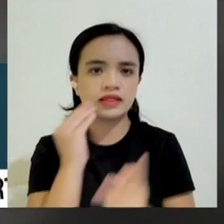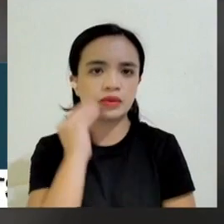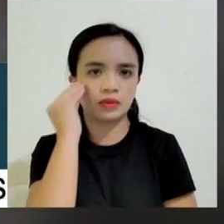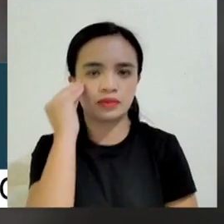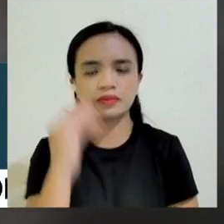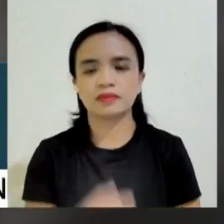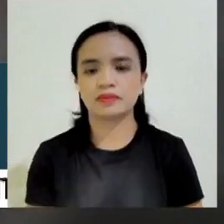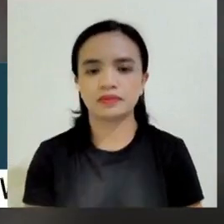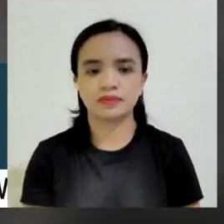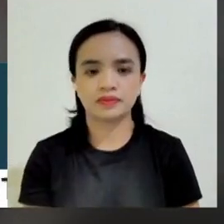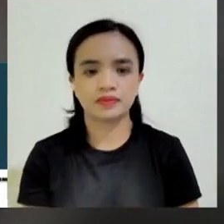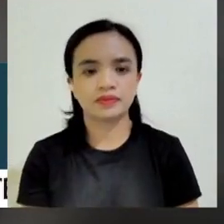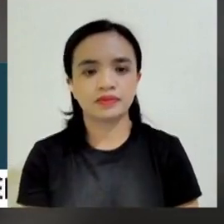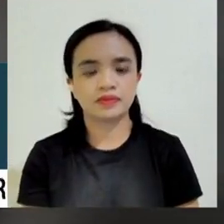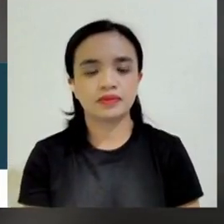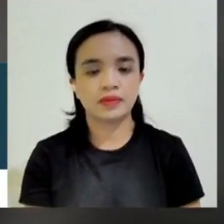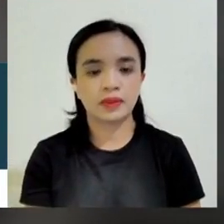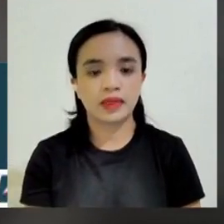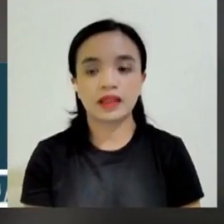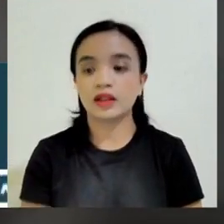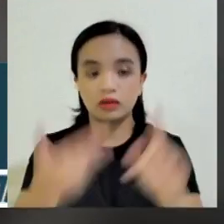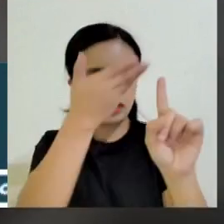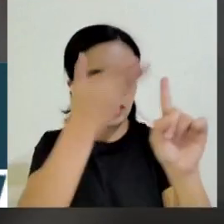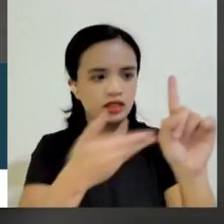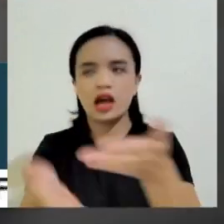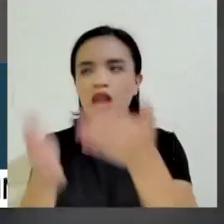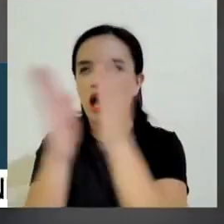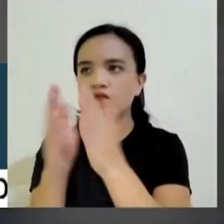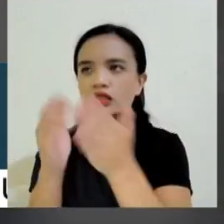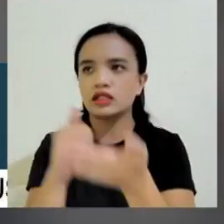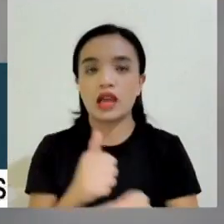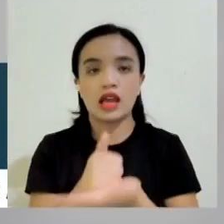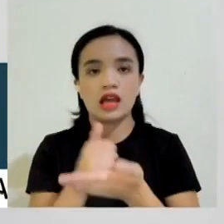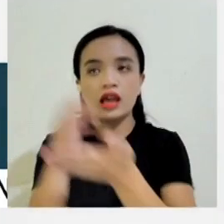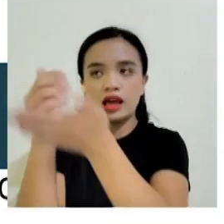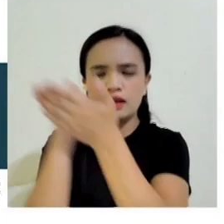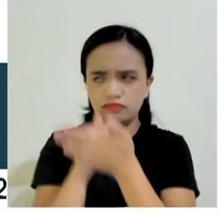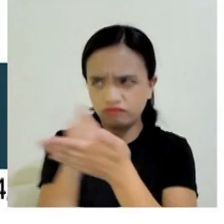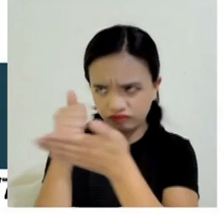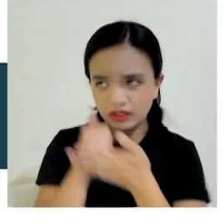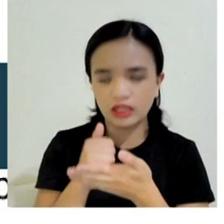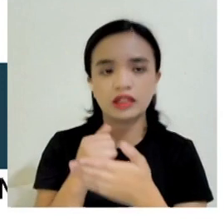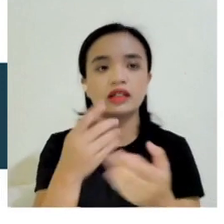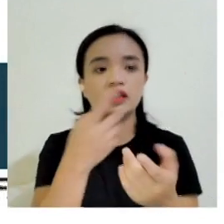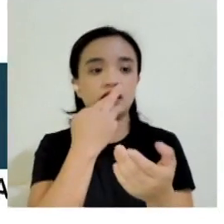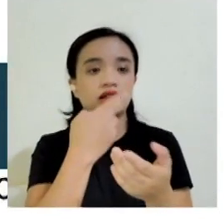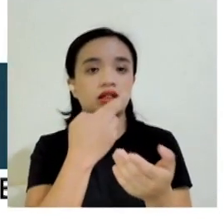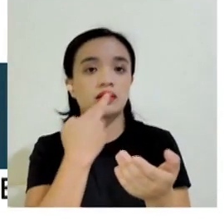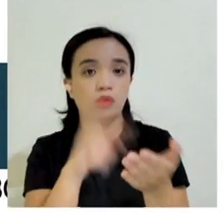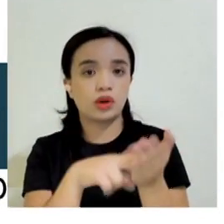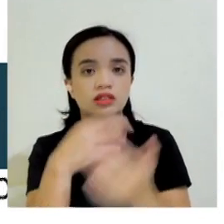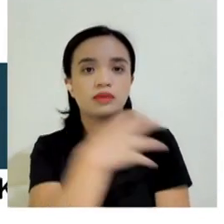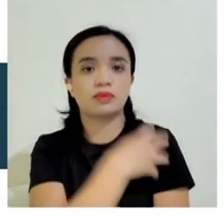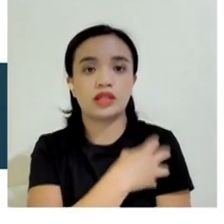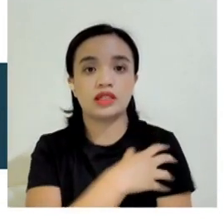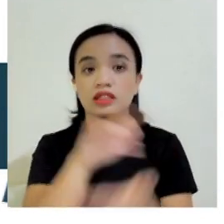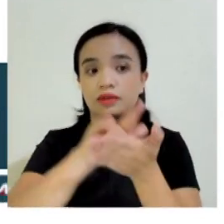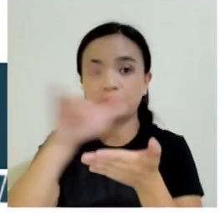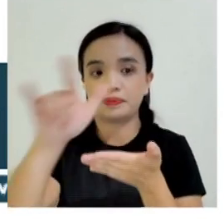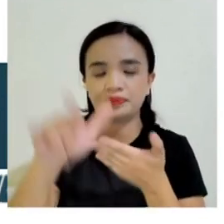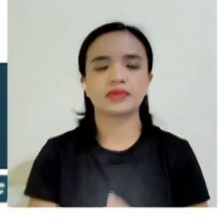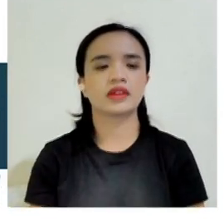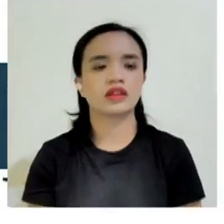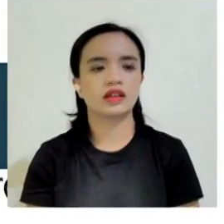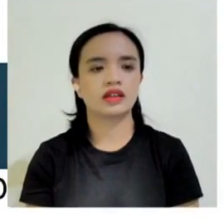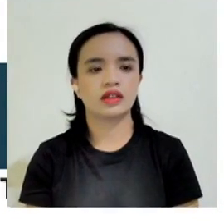Yung pasero po, humingi ng tulong, rinipot sa airport police. Then, nung